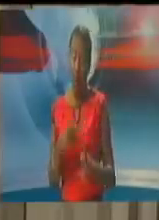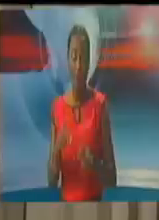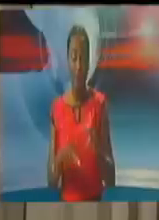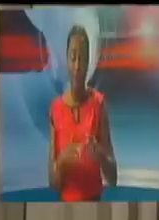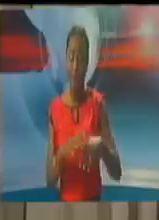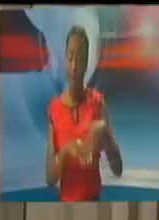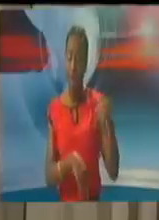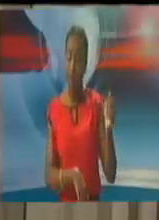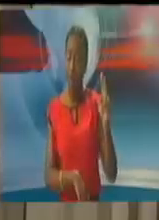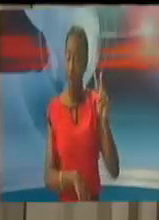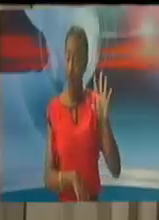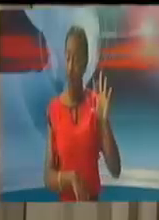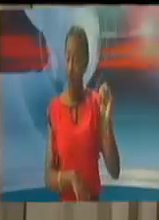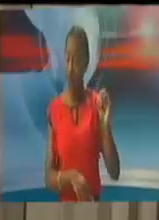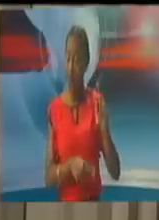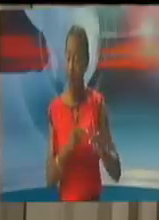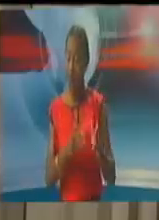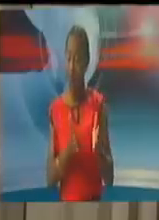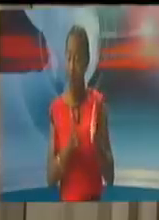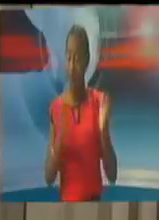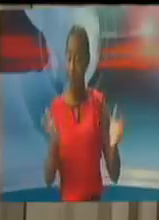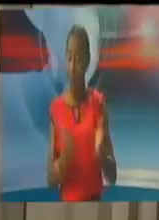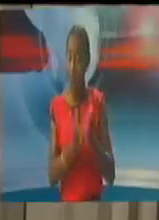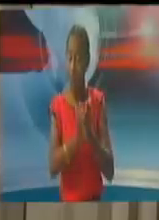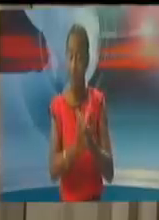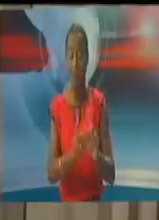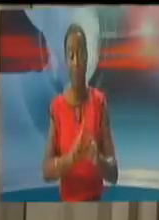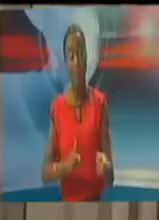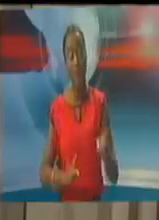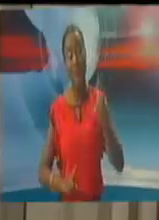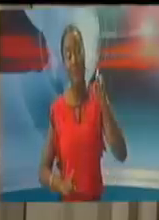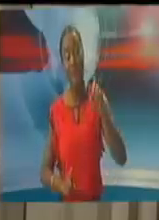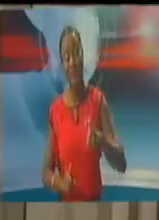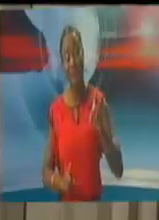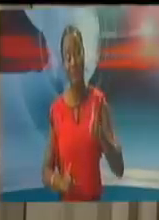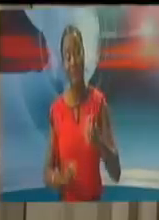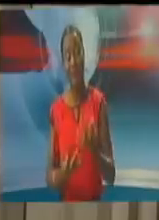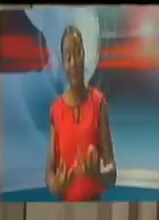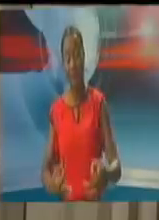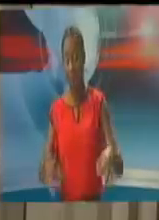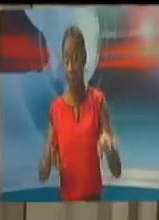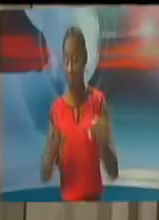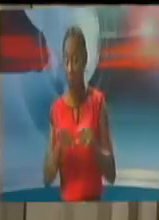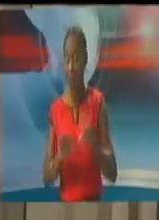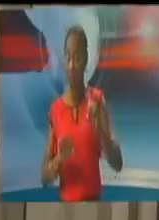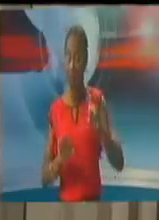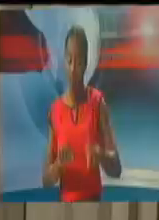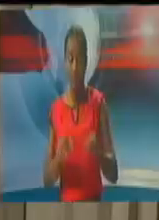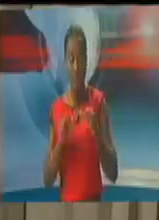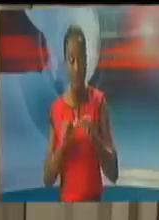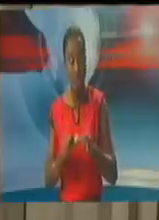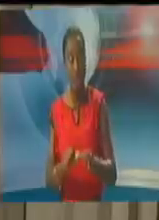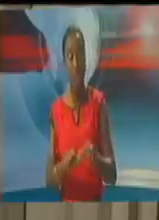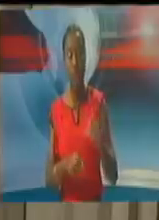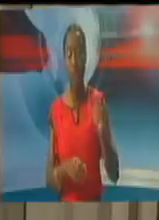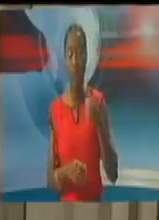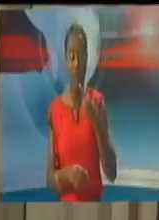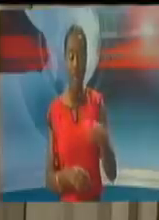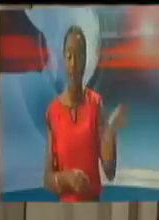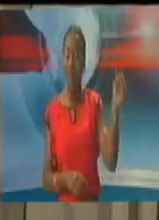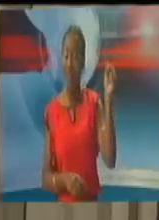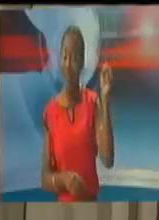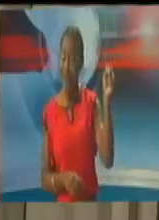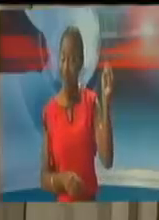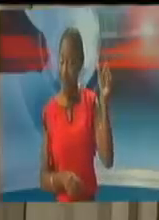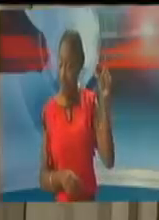Prime Minister. But it is a necessary measure that we must continue to take at this stage. We will